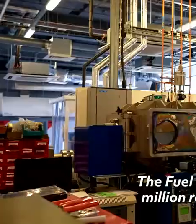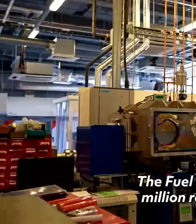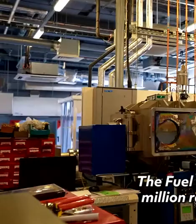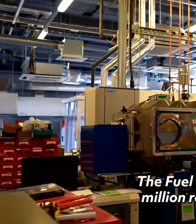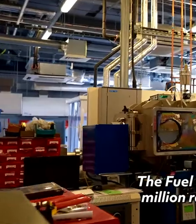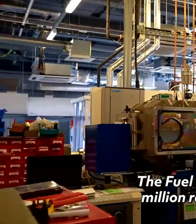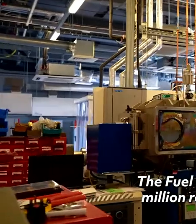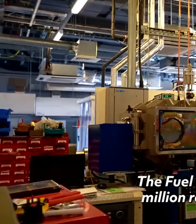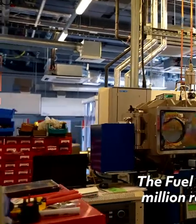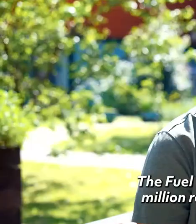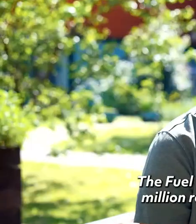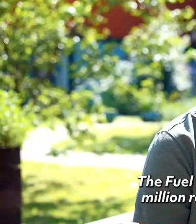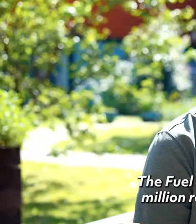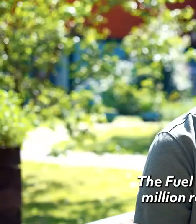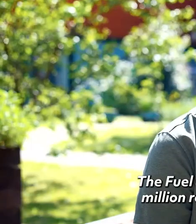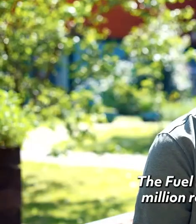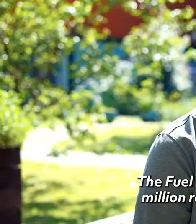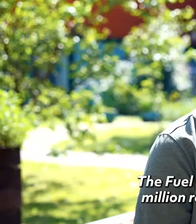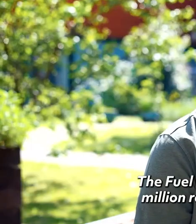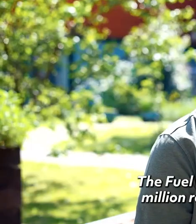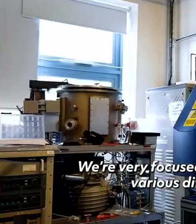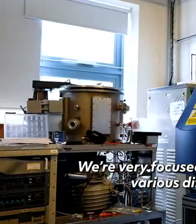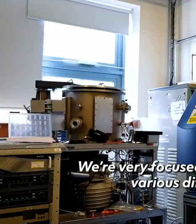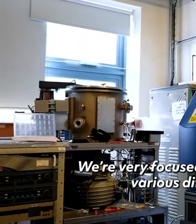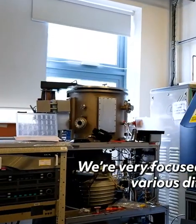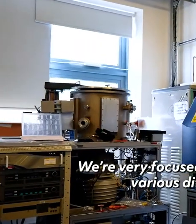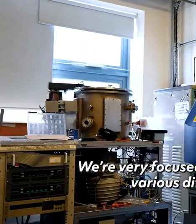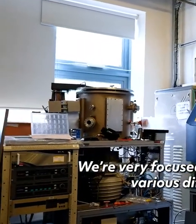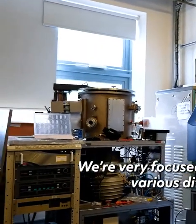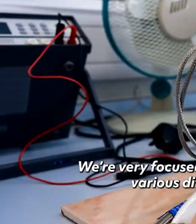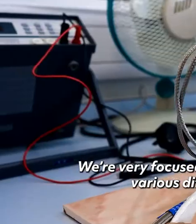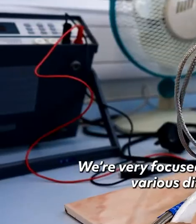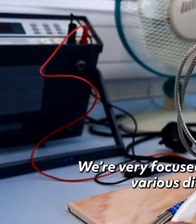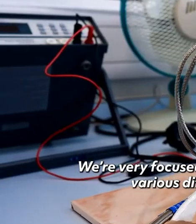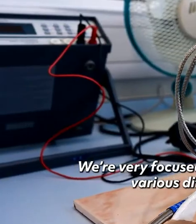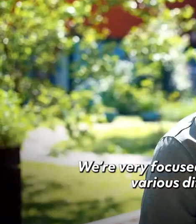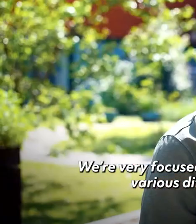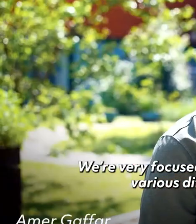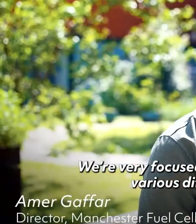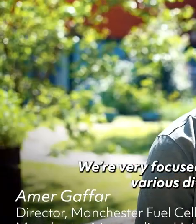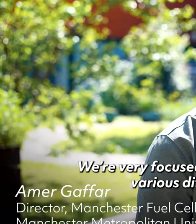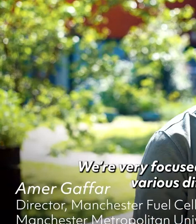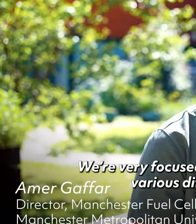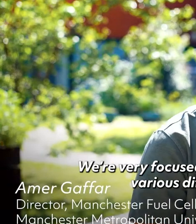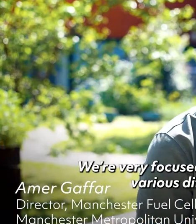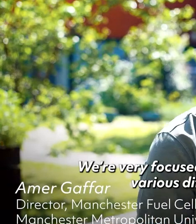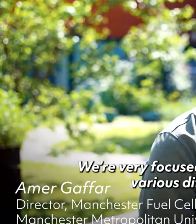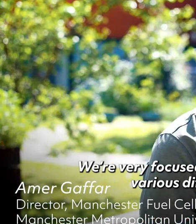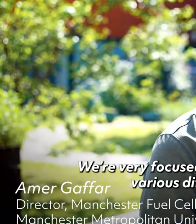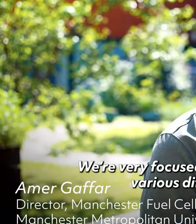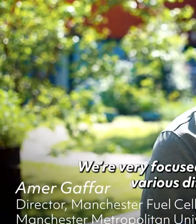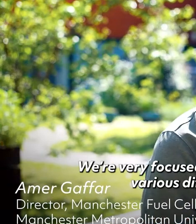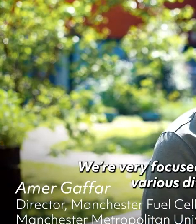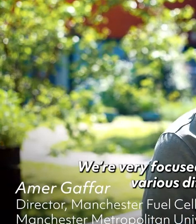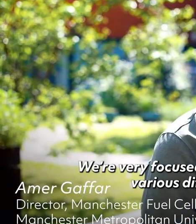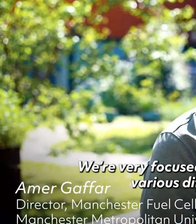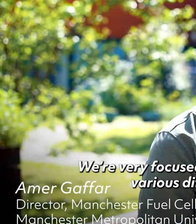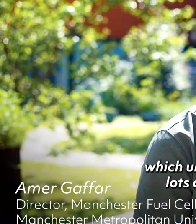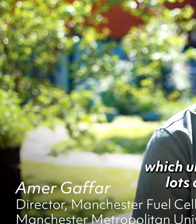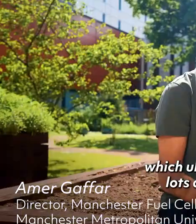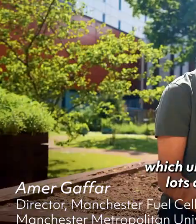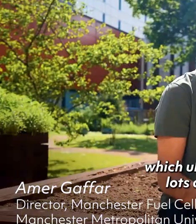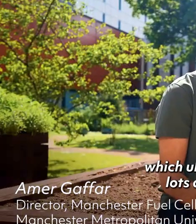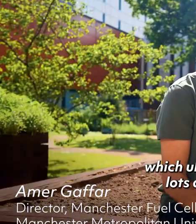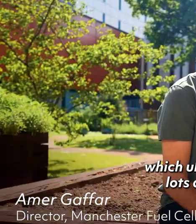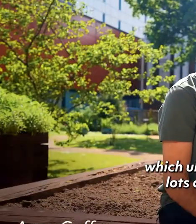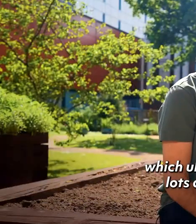Cell Centre is a £4.1 million research and innovation centre. We're very focused on green hydrogen, so we're working in various different projects on electrolysers,